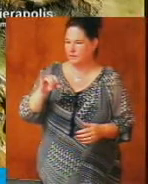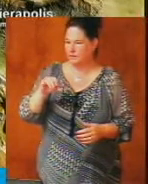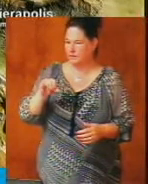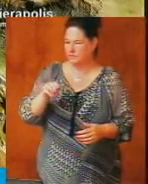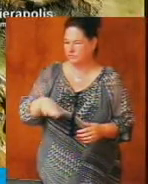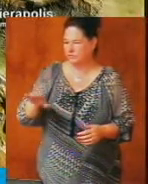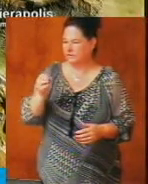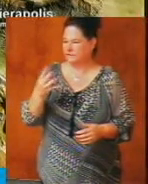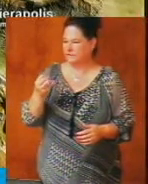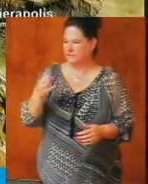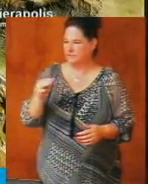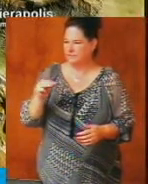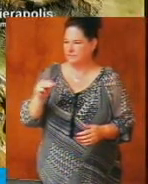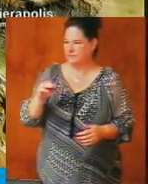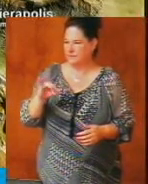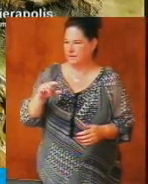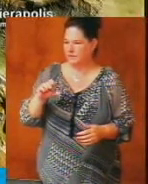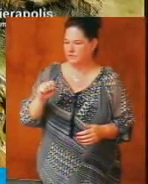miles